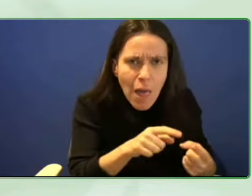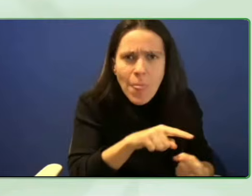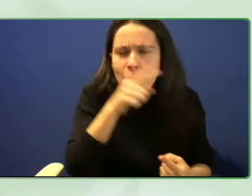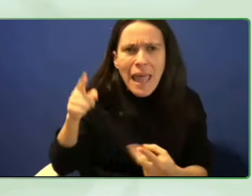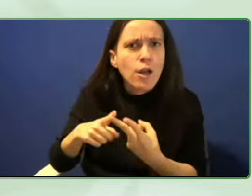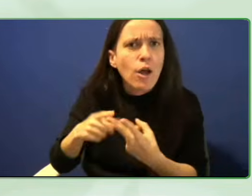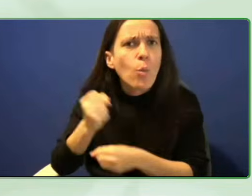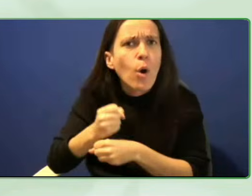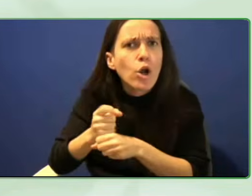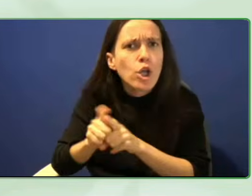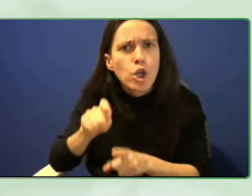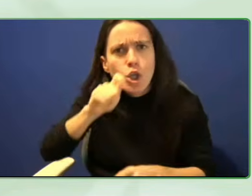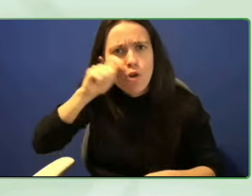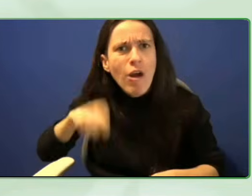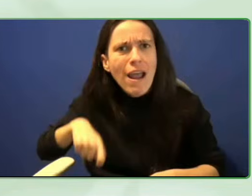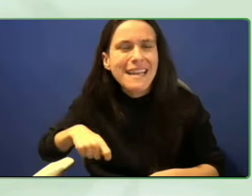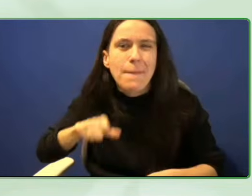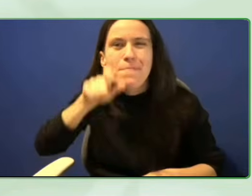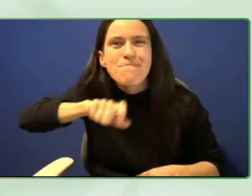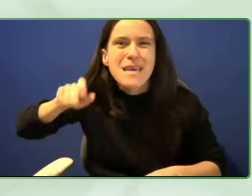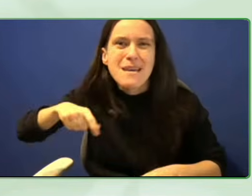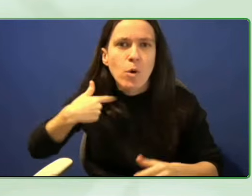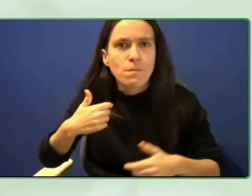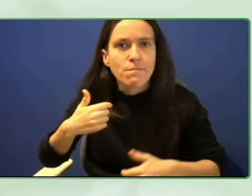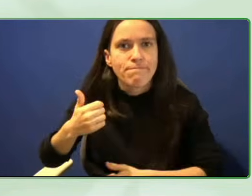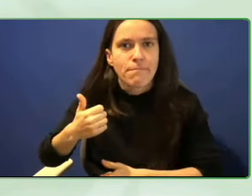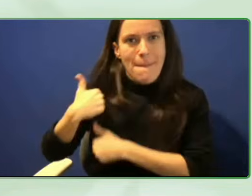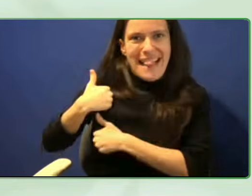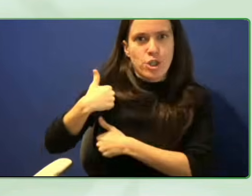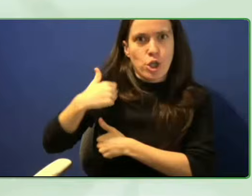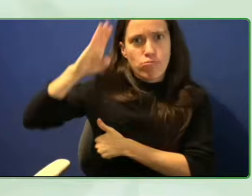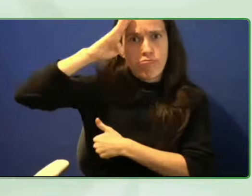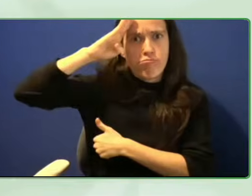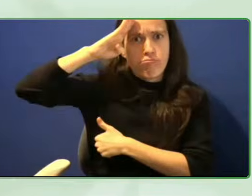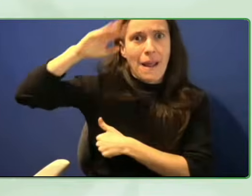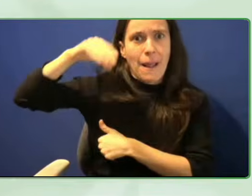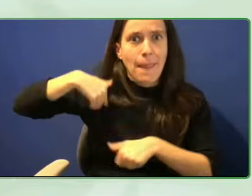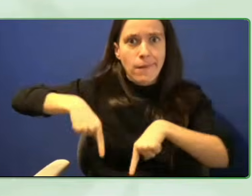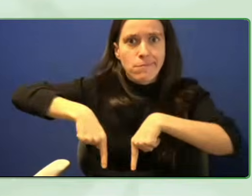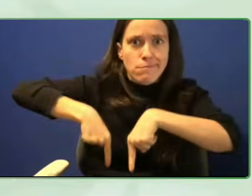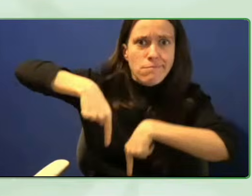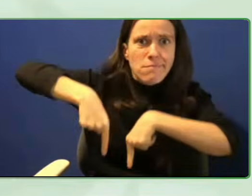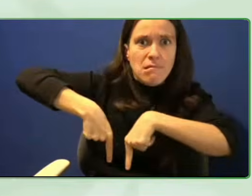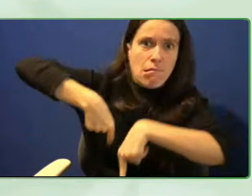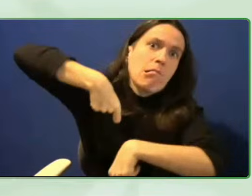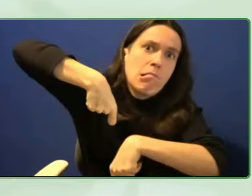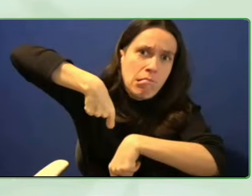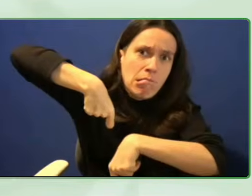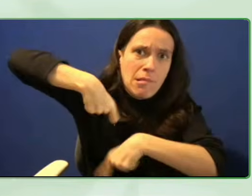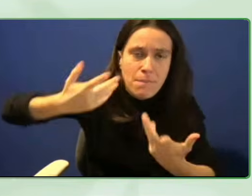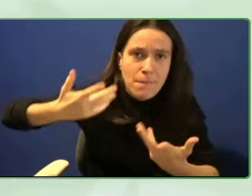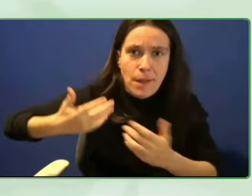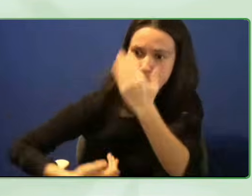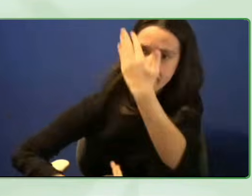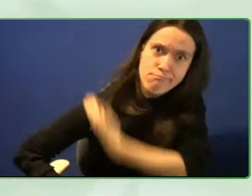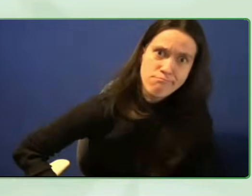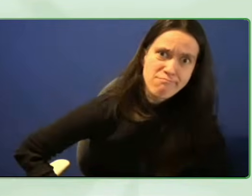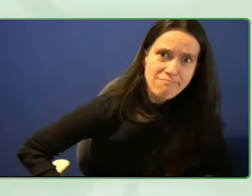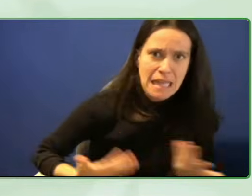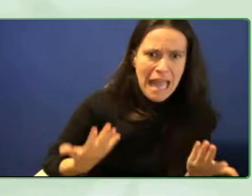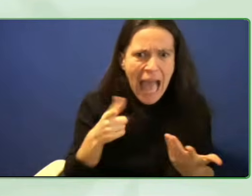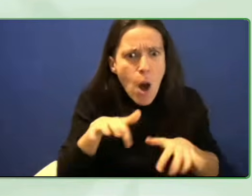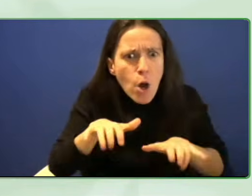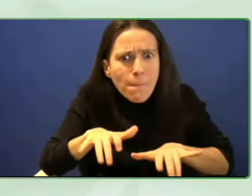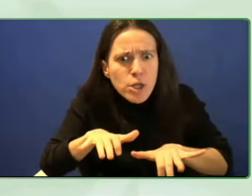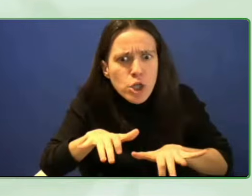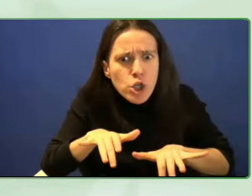who'd lost limbs. How do they access the computer? What are they using it for? And then February last year, we had our beta test. So that was